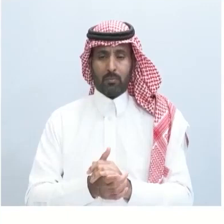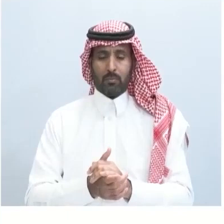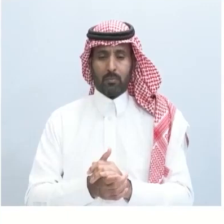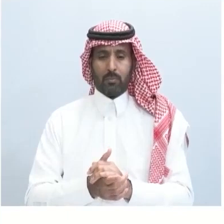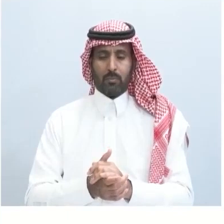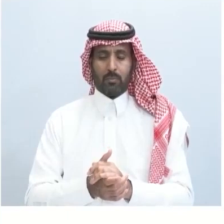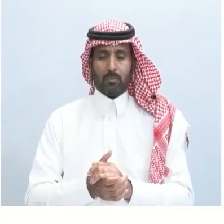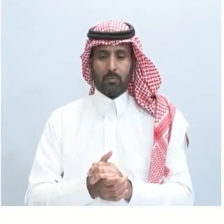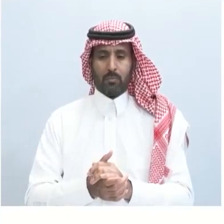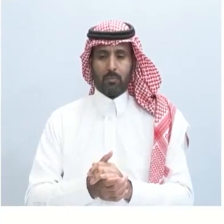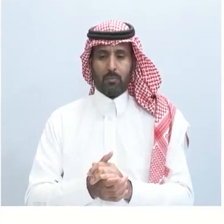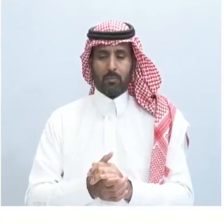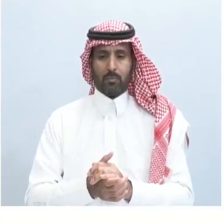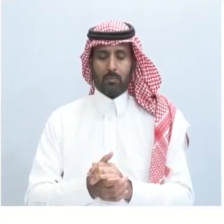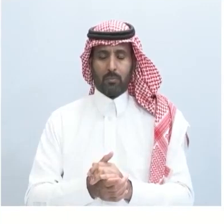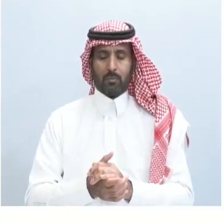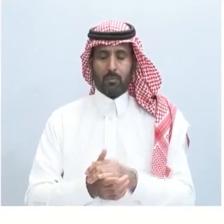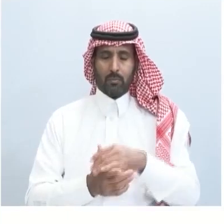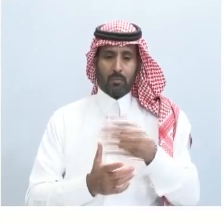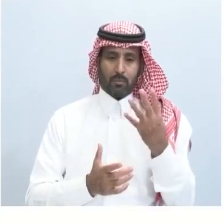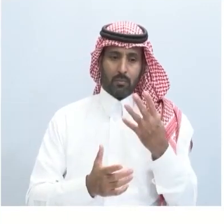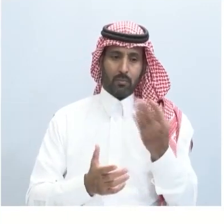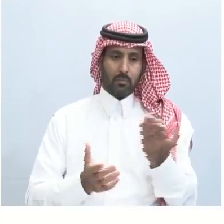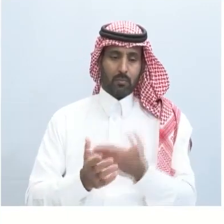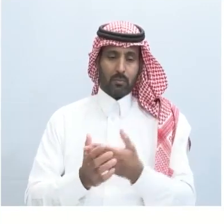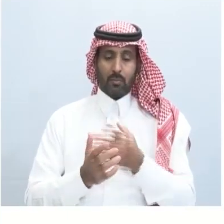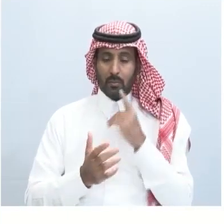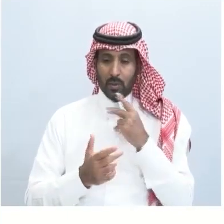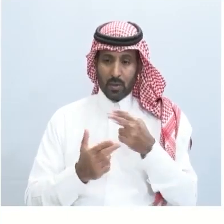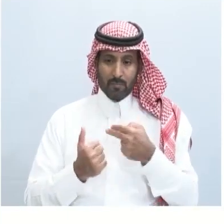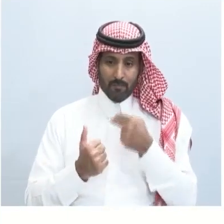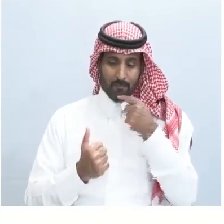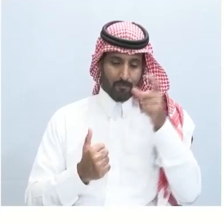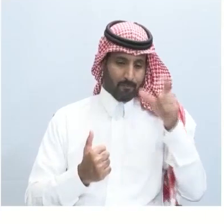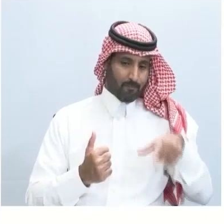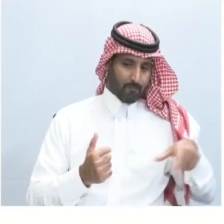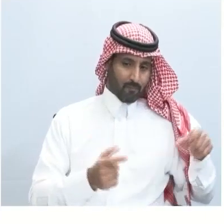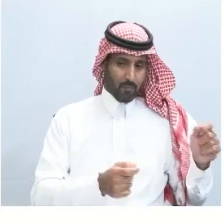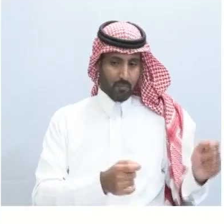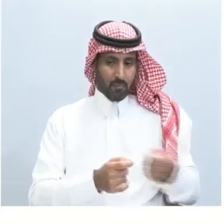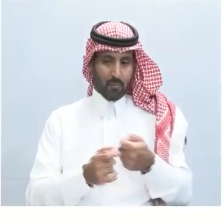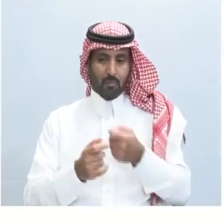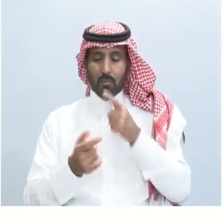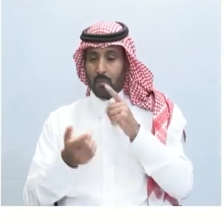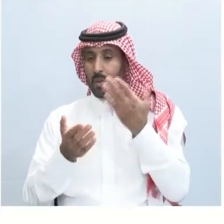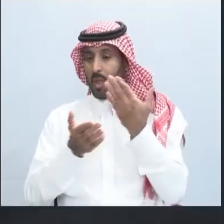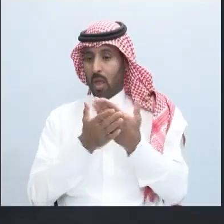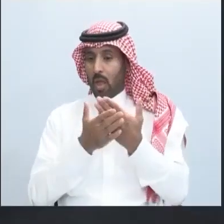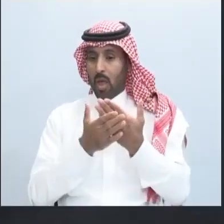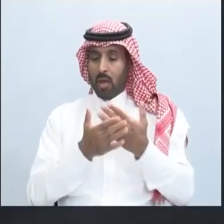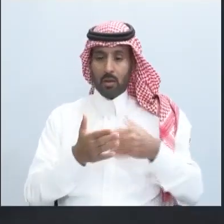So, heading number four, players are not allowed to use their hands, so the rules